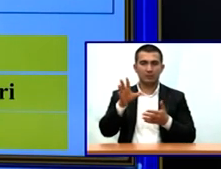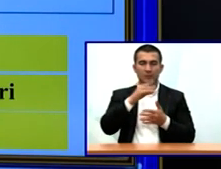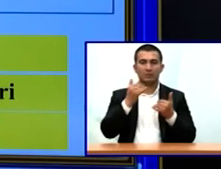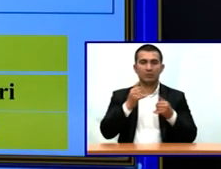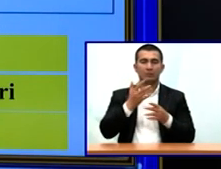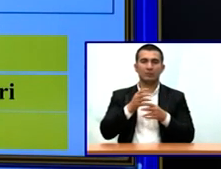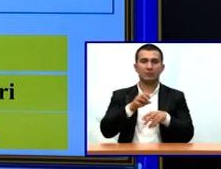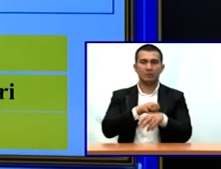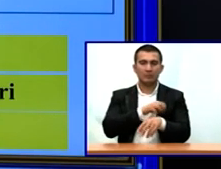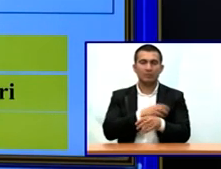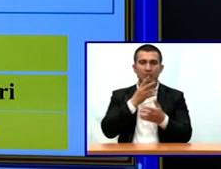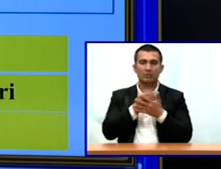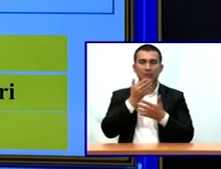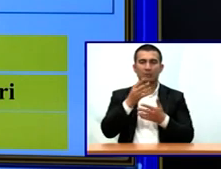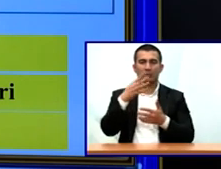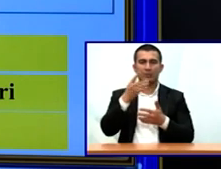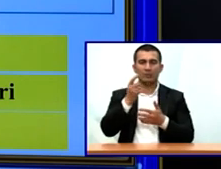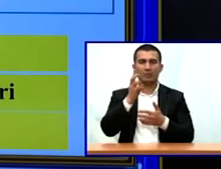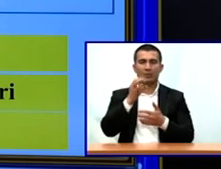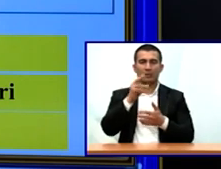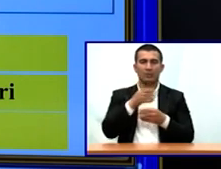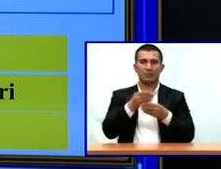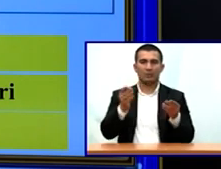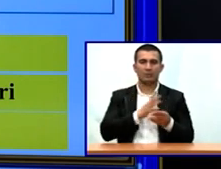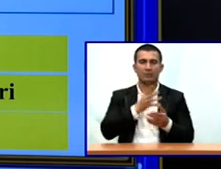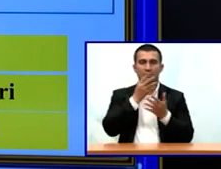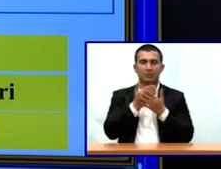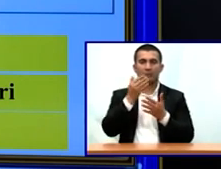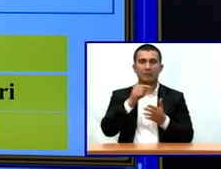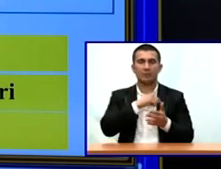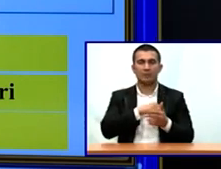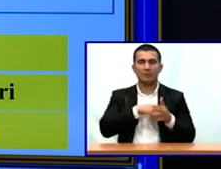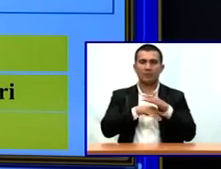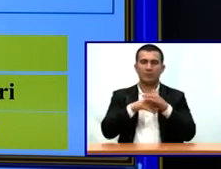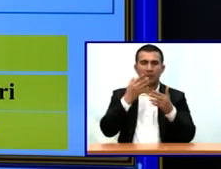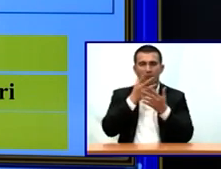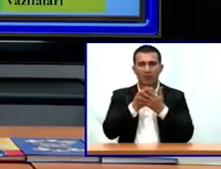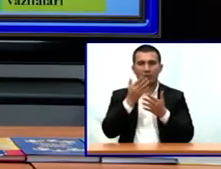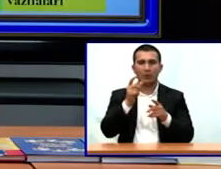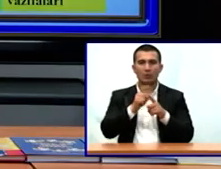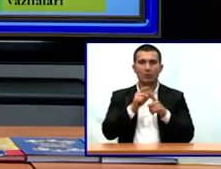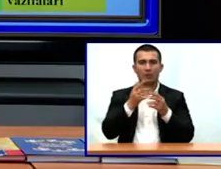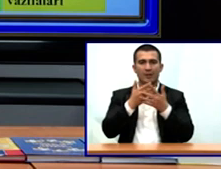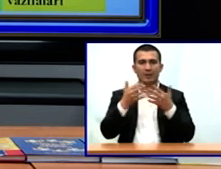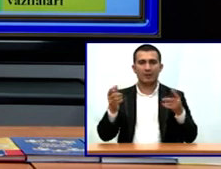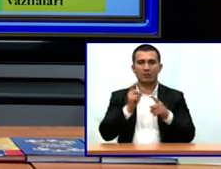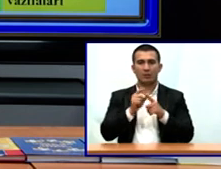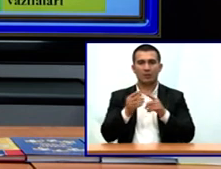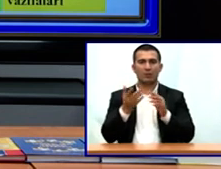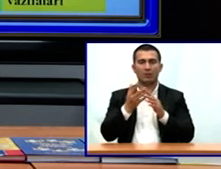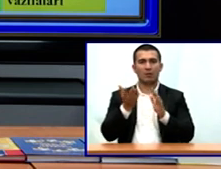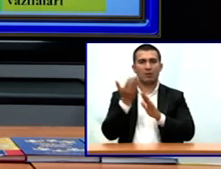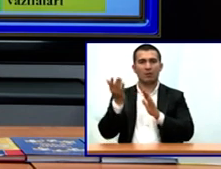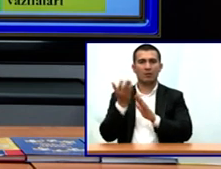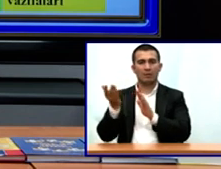konstitutsiyamizning 41-moddasi berilgan. Unda so'zlar tushib qolgan. Ana shu so'zlarni